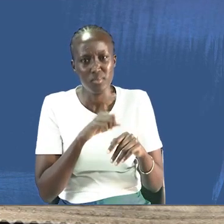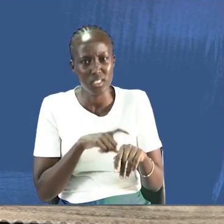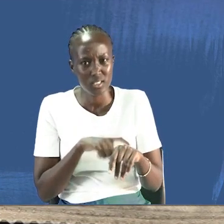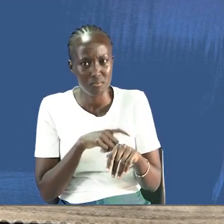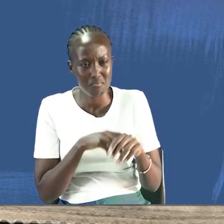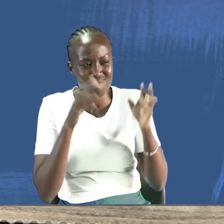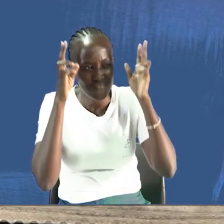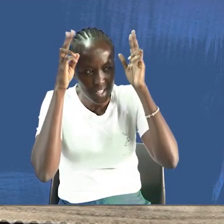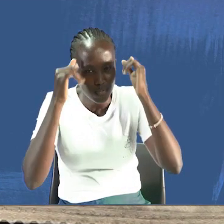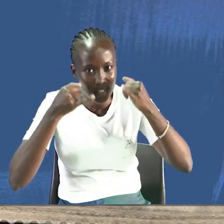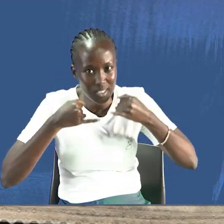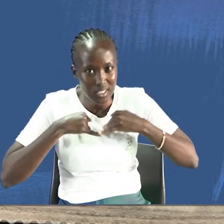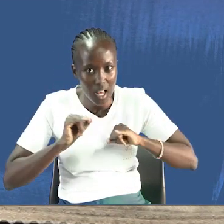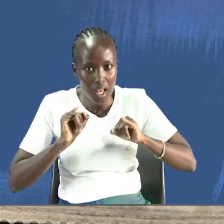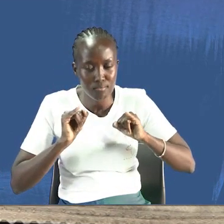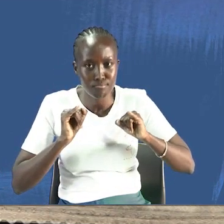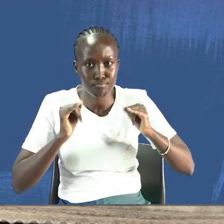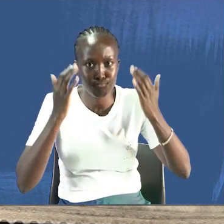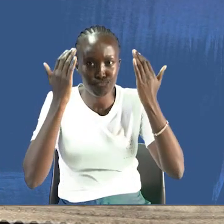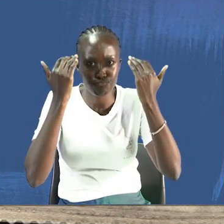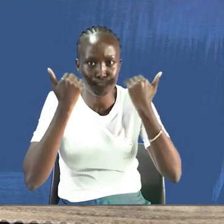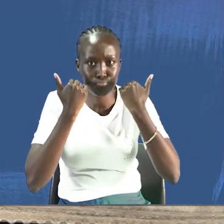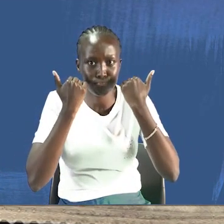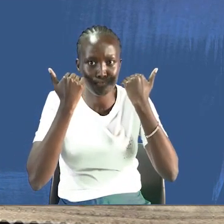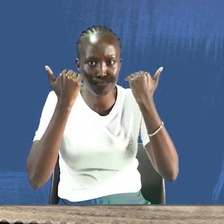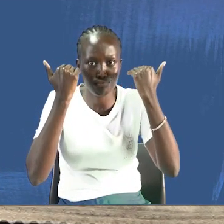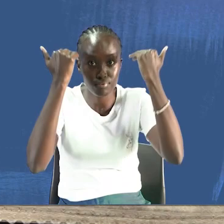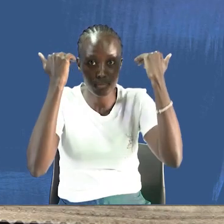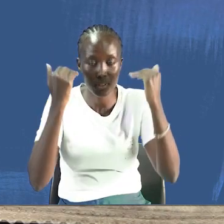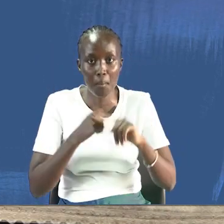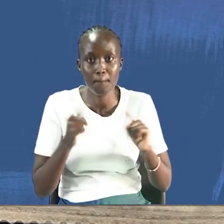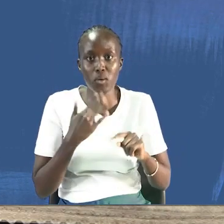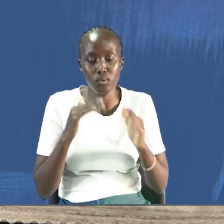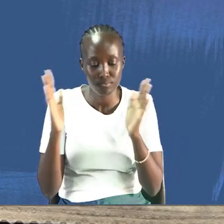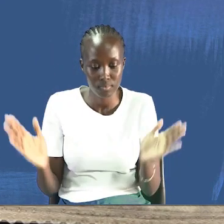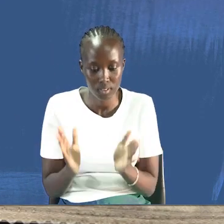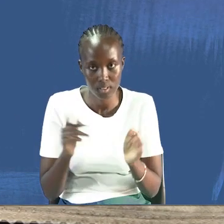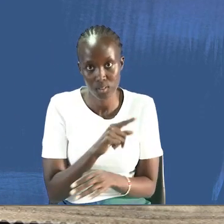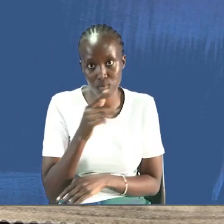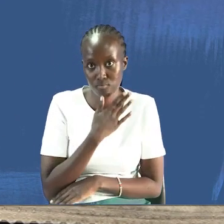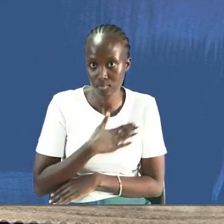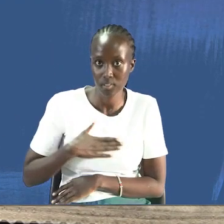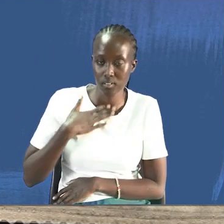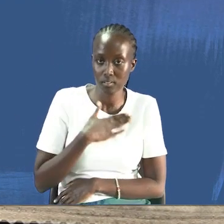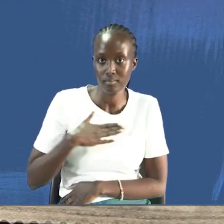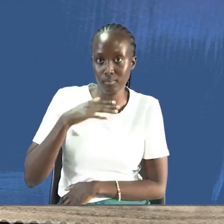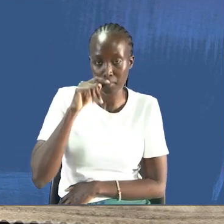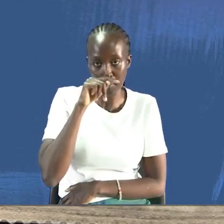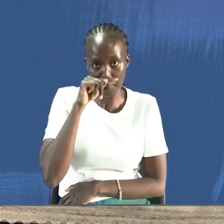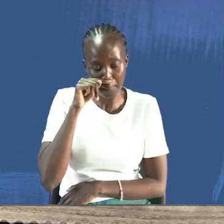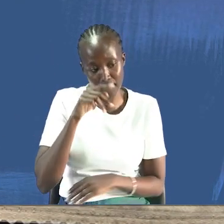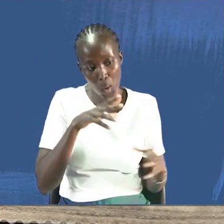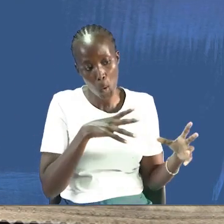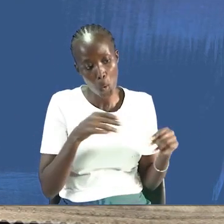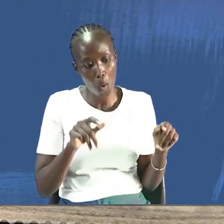day. And I want to encourage you, and I want to, you know, to challenge you not to be a person who goes to the